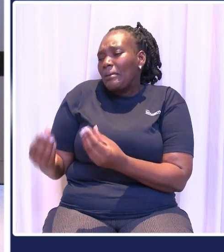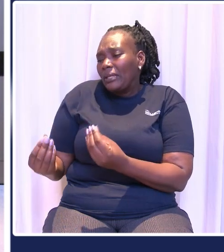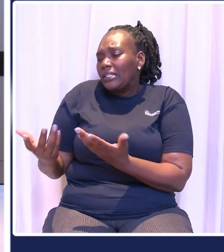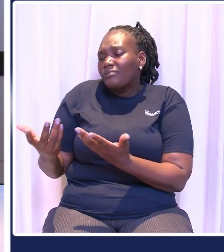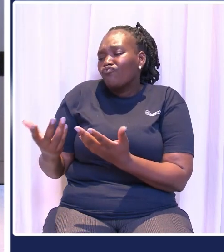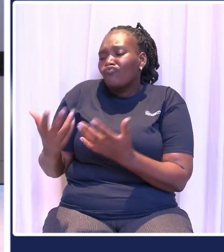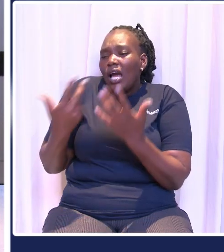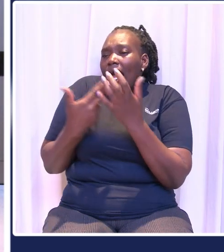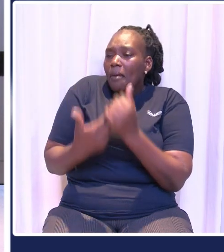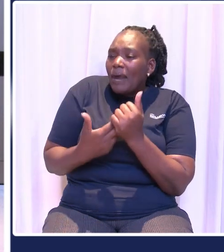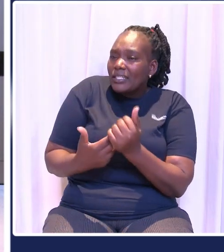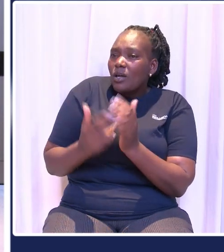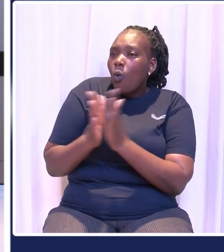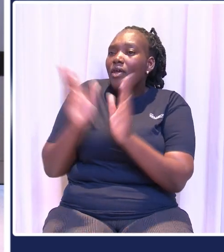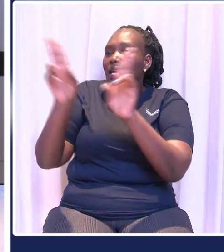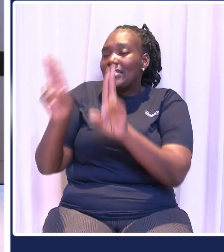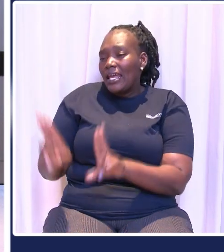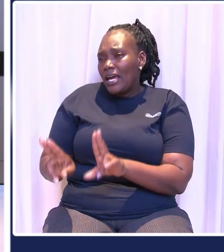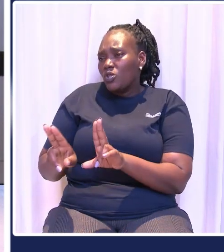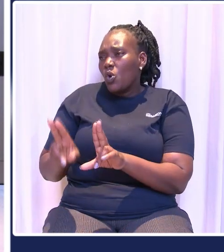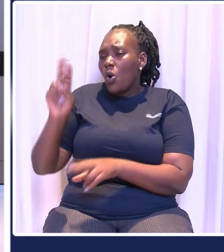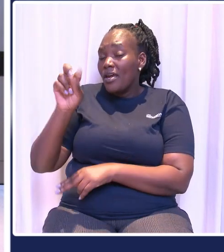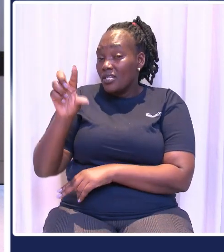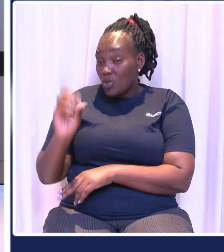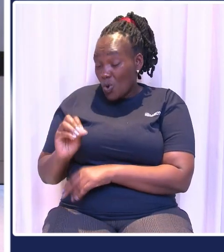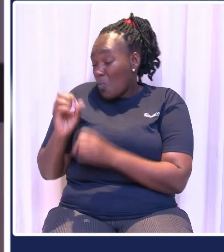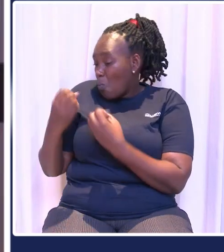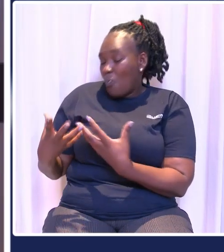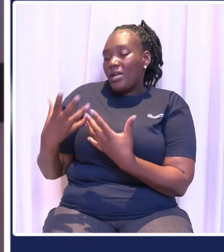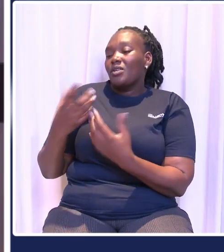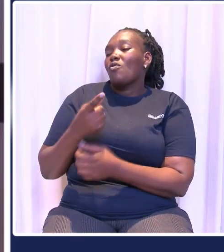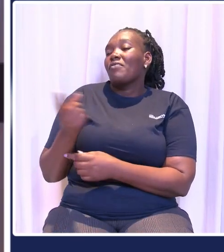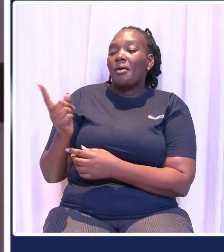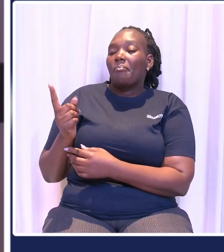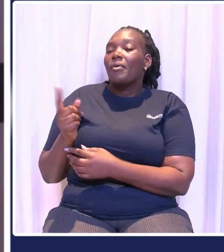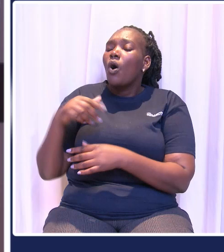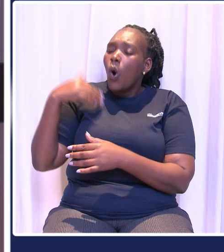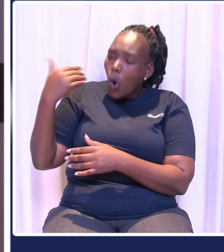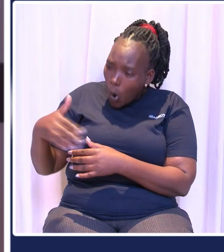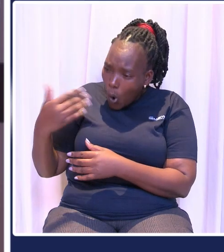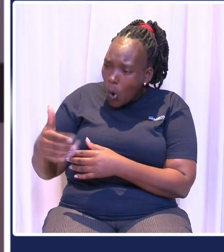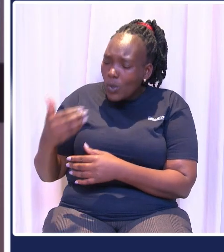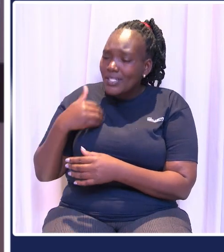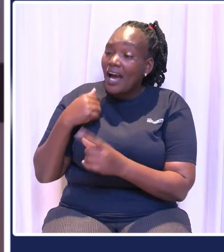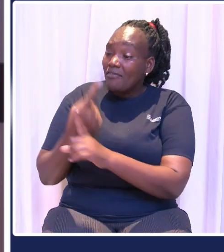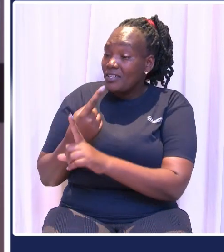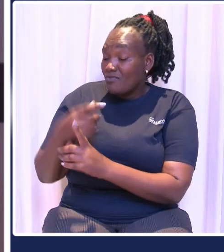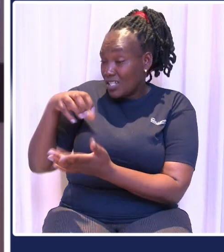in partnership with international NGOs, many of them. This is not always an ideal